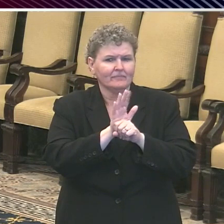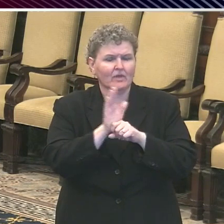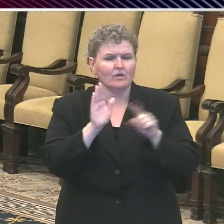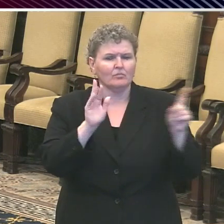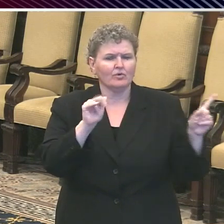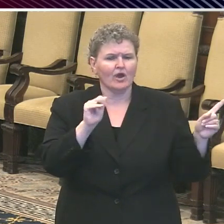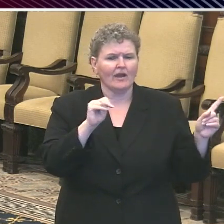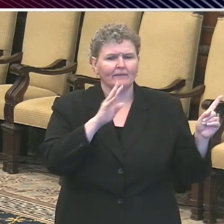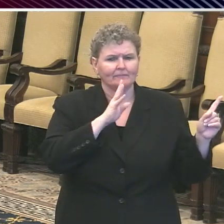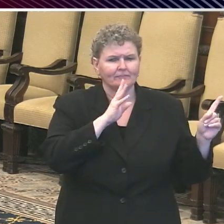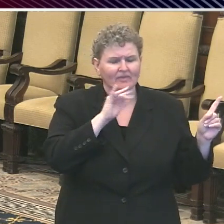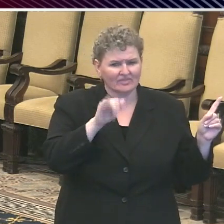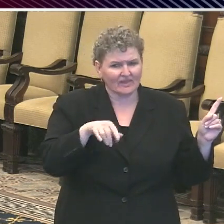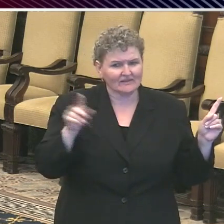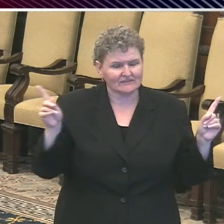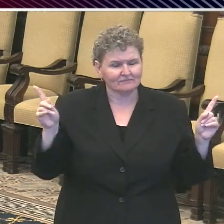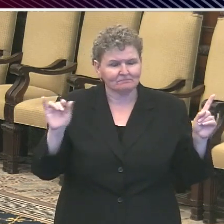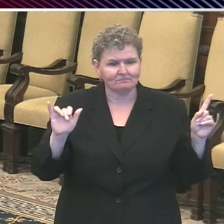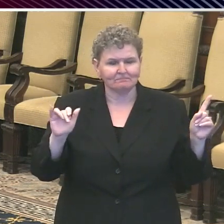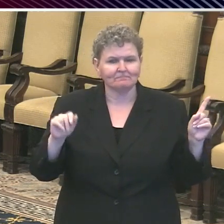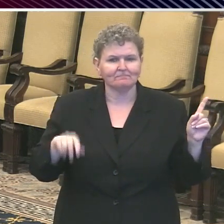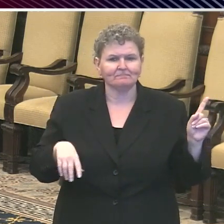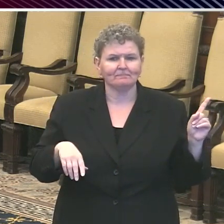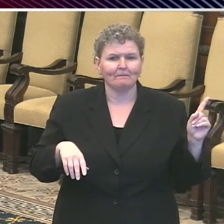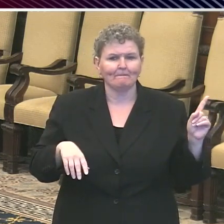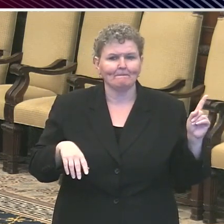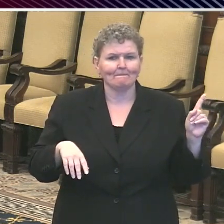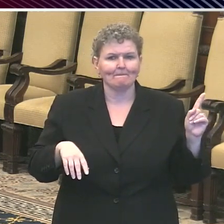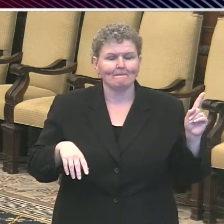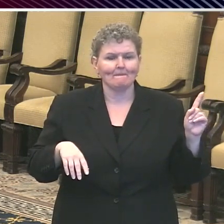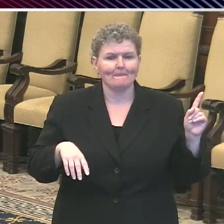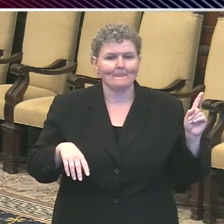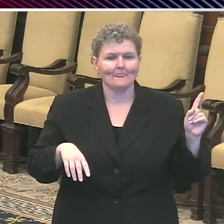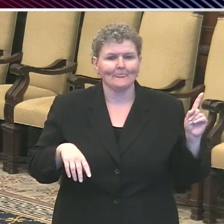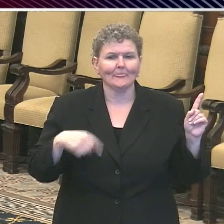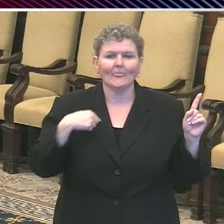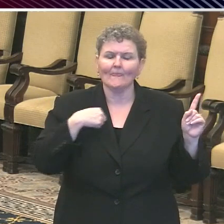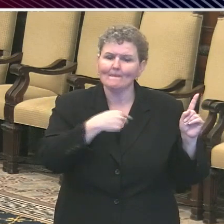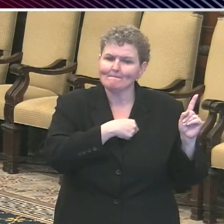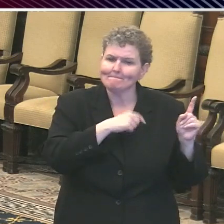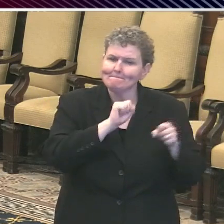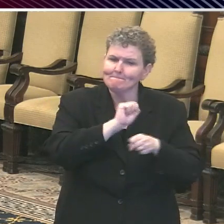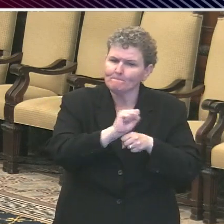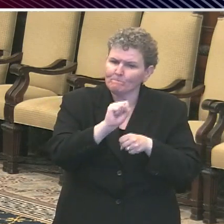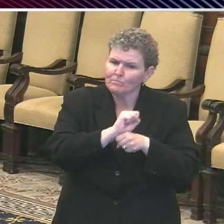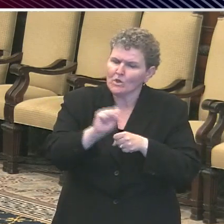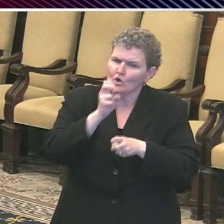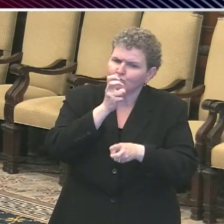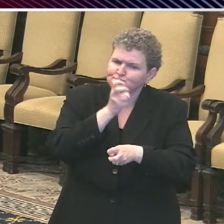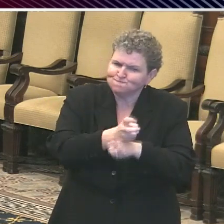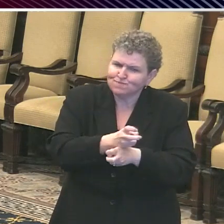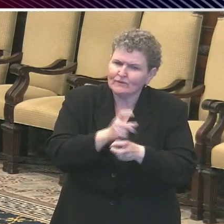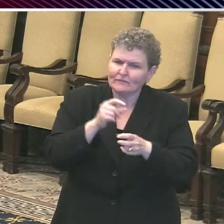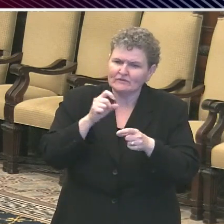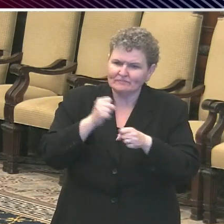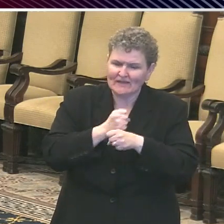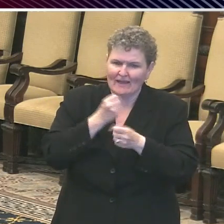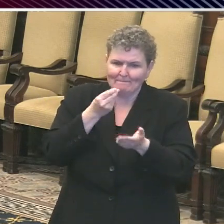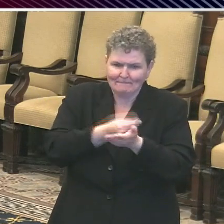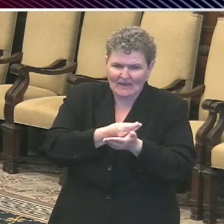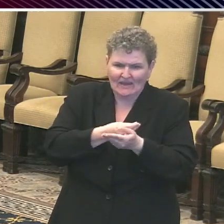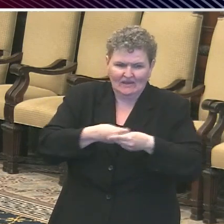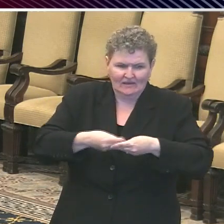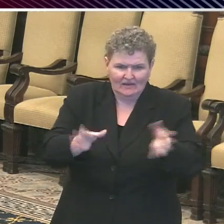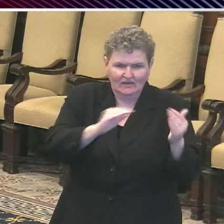where my role is in this too. Yeah. So I think we are making an effort to equitably distribute contracts. So I want to put that out there